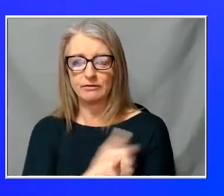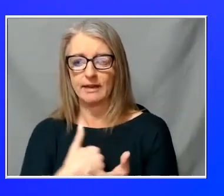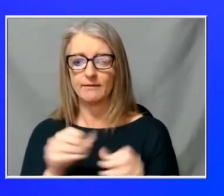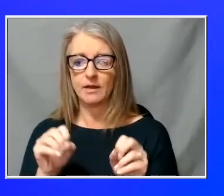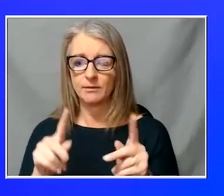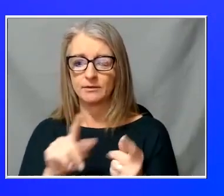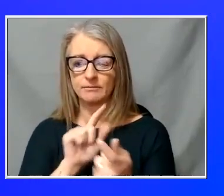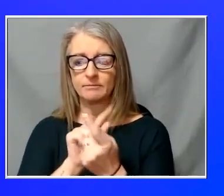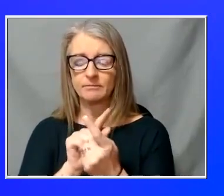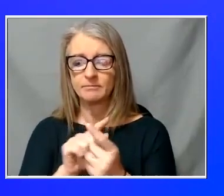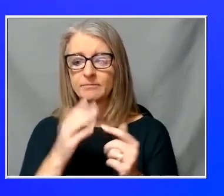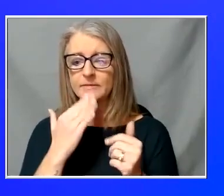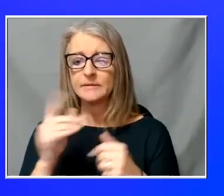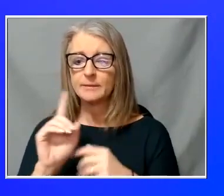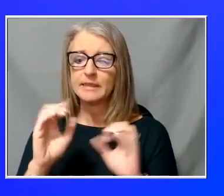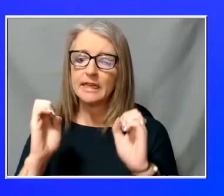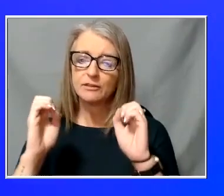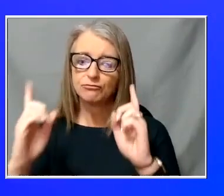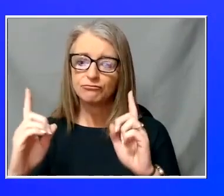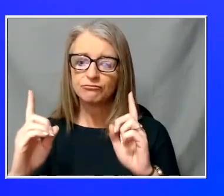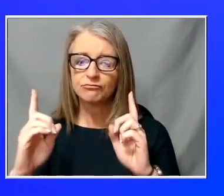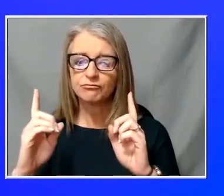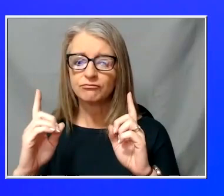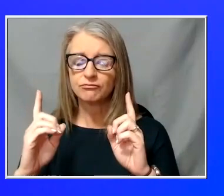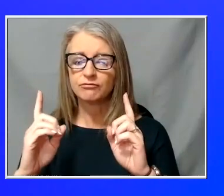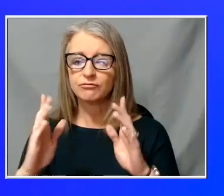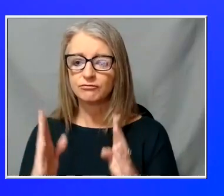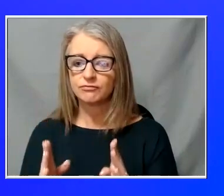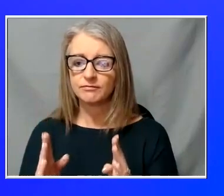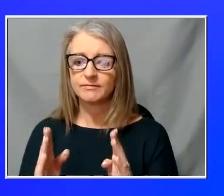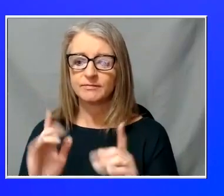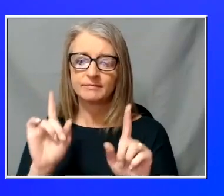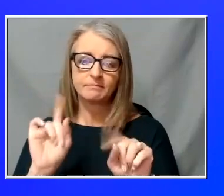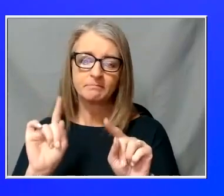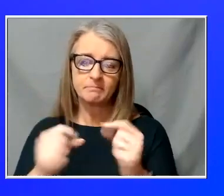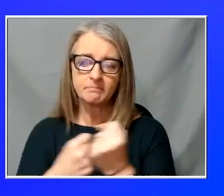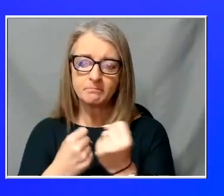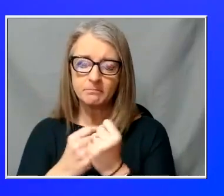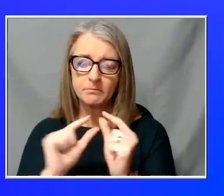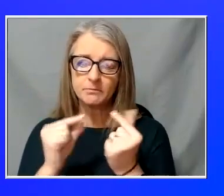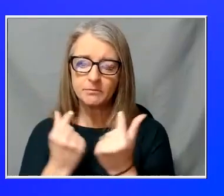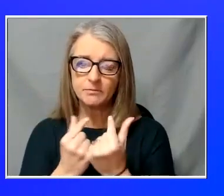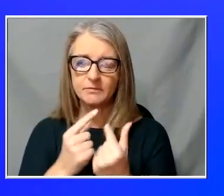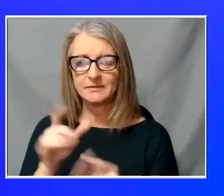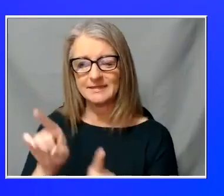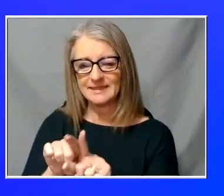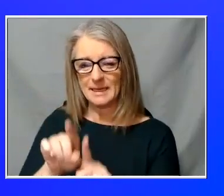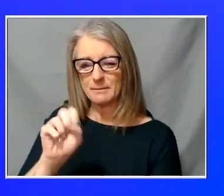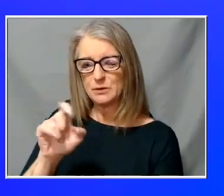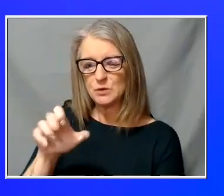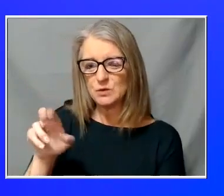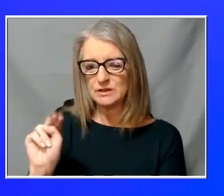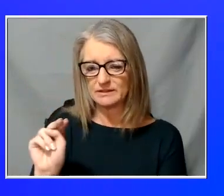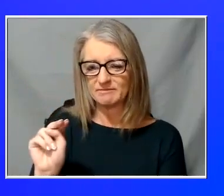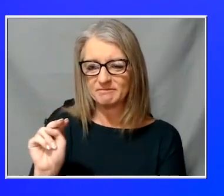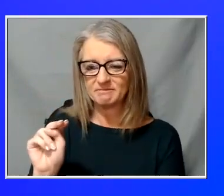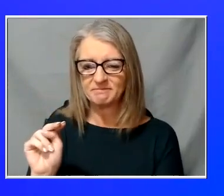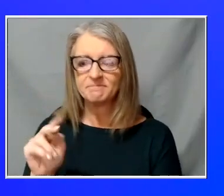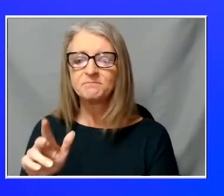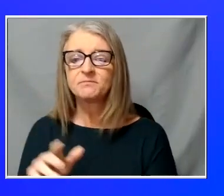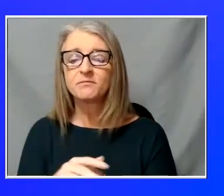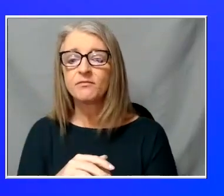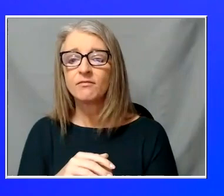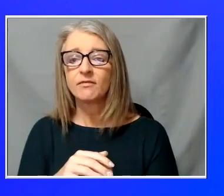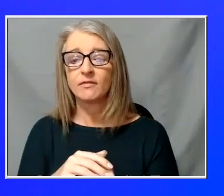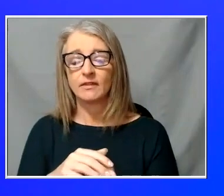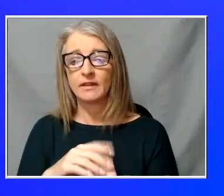a diabetes educator, attending support group like Susan does, and